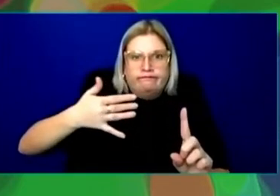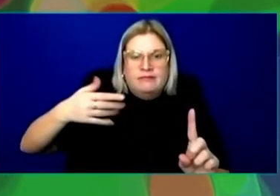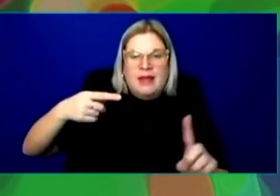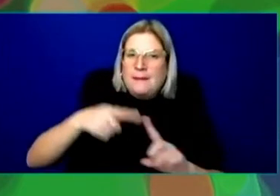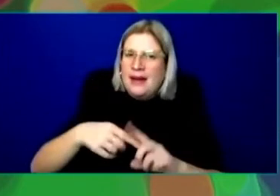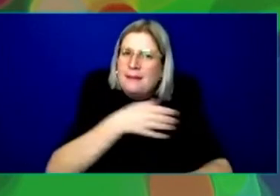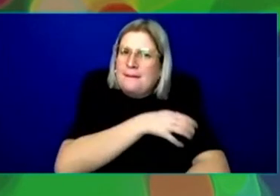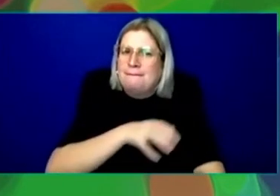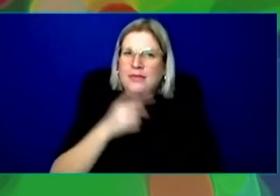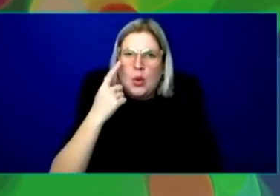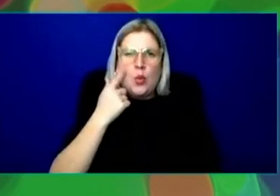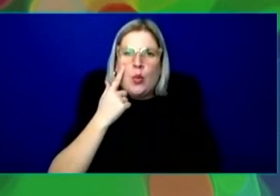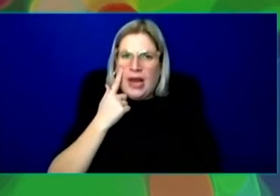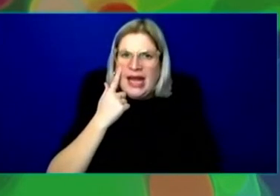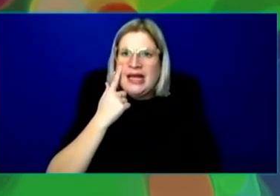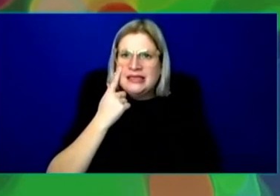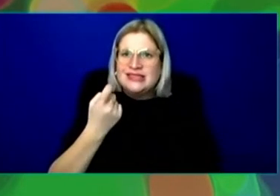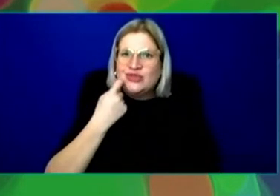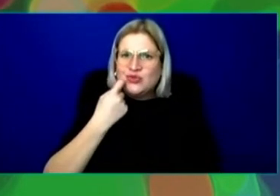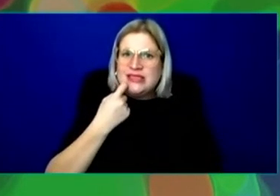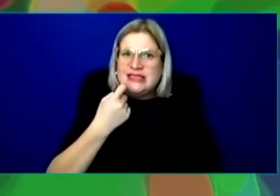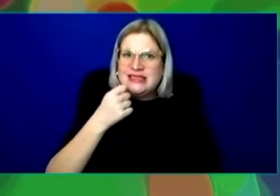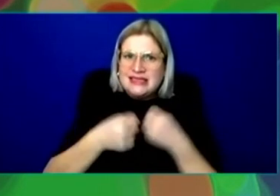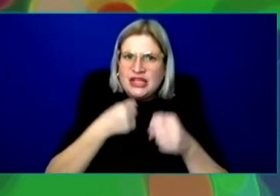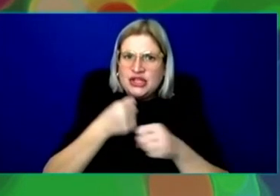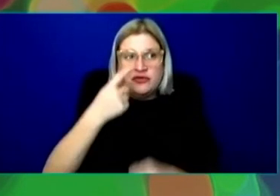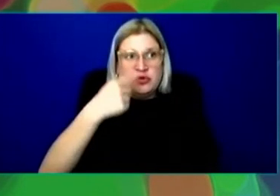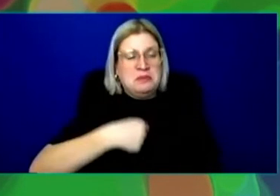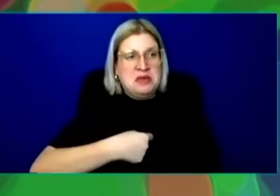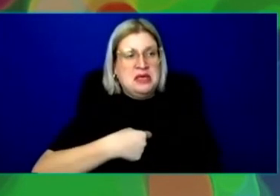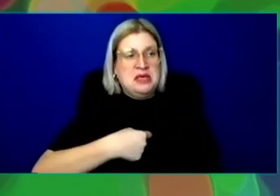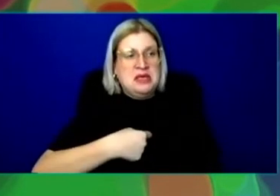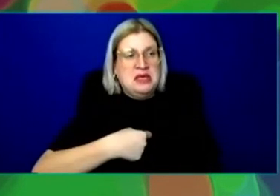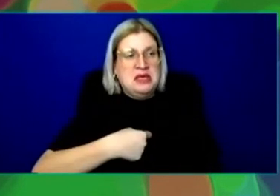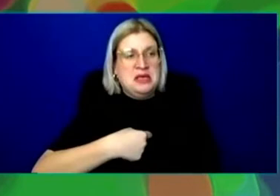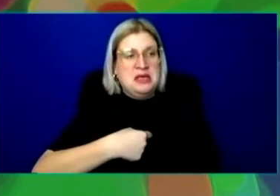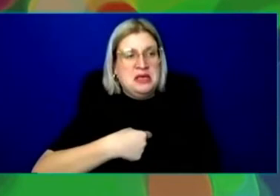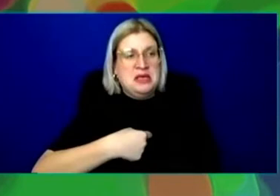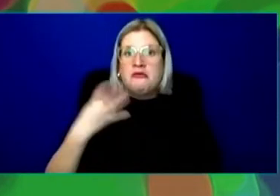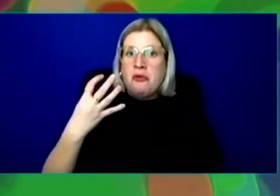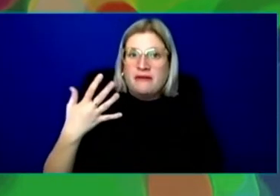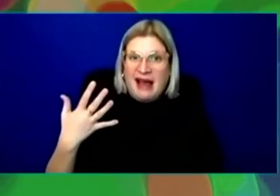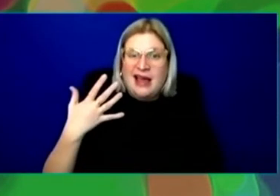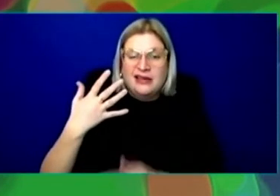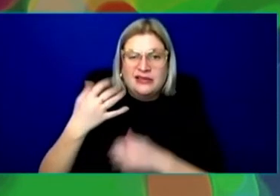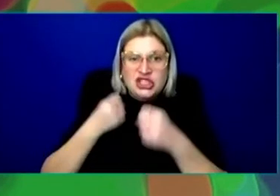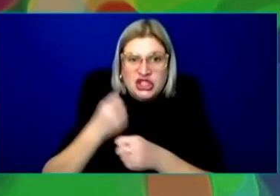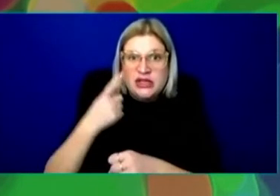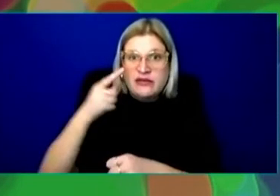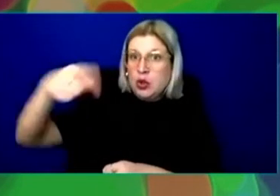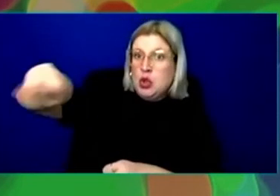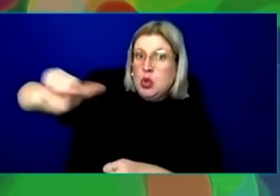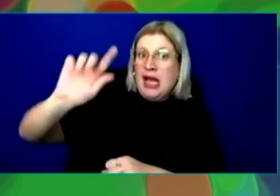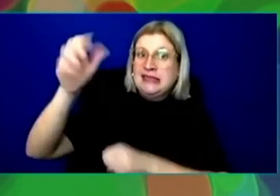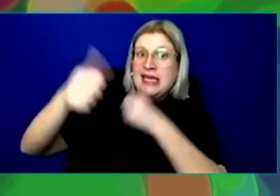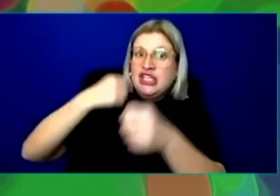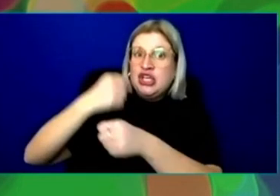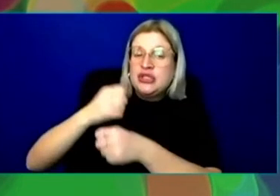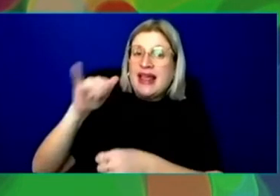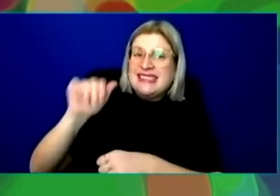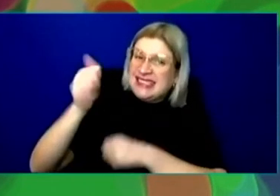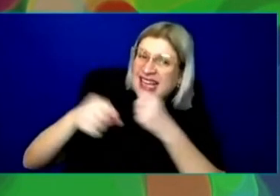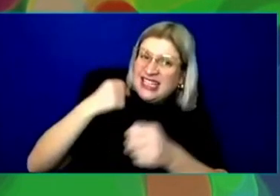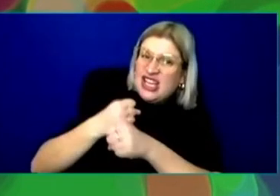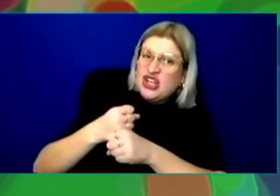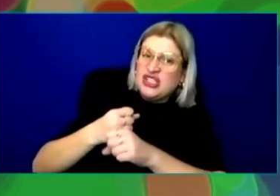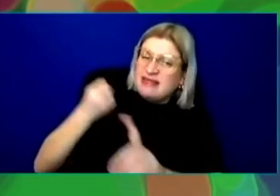witness in the past couple of years, for me, just 4 or 5 years, but for you all for 10 years, that's a decade of change. So I loved when I